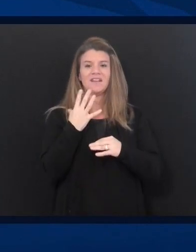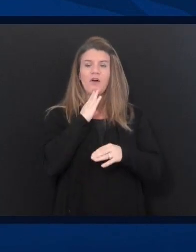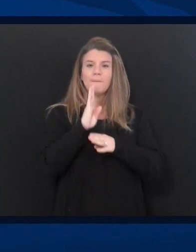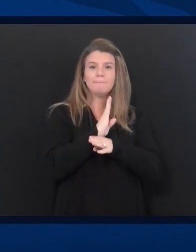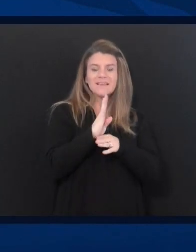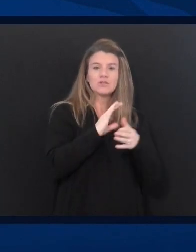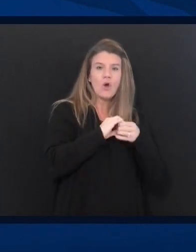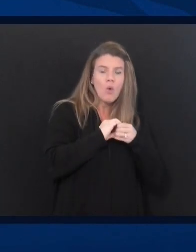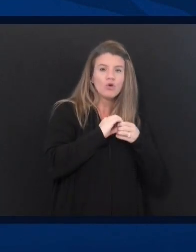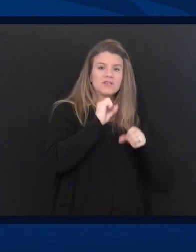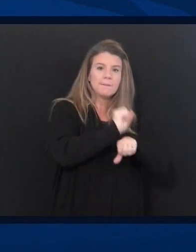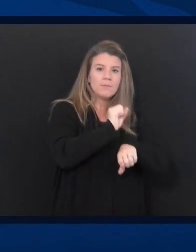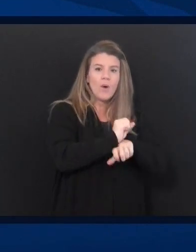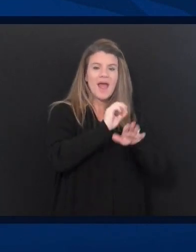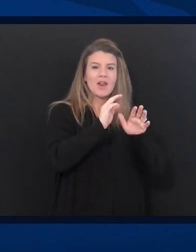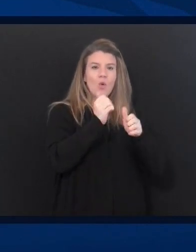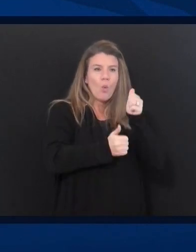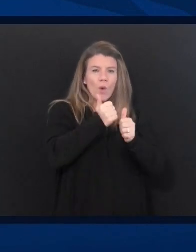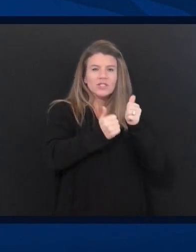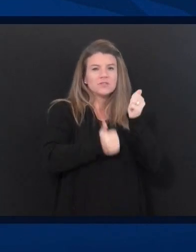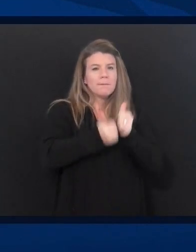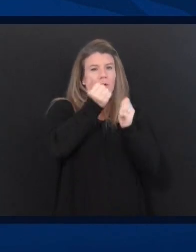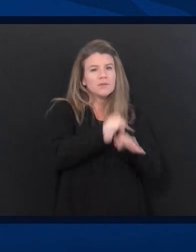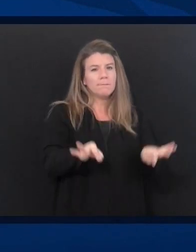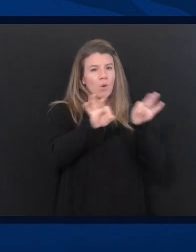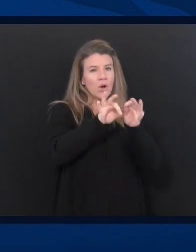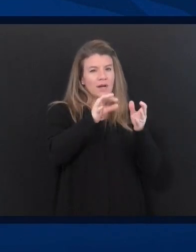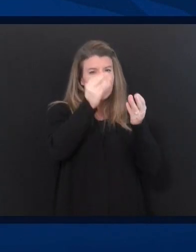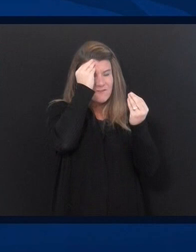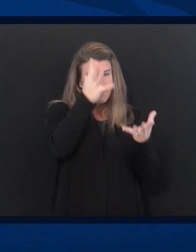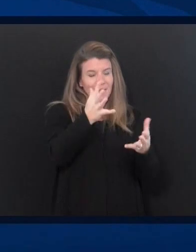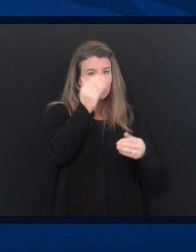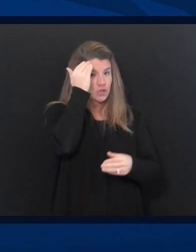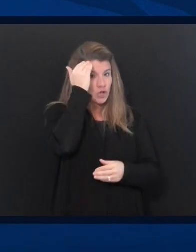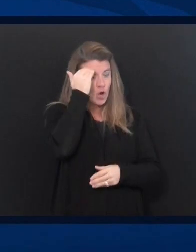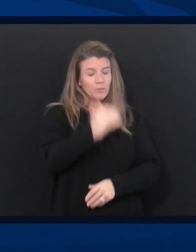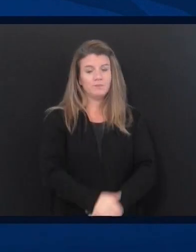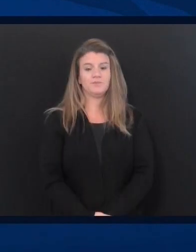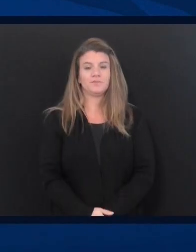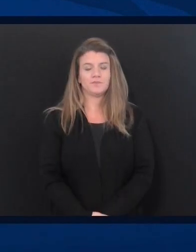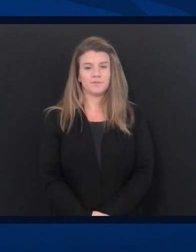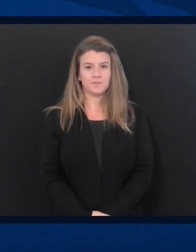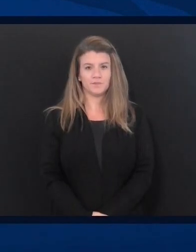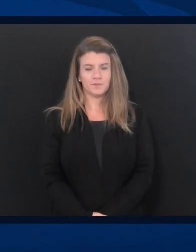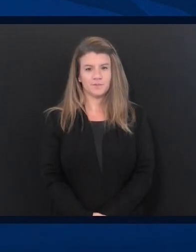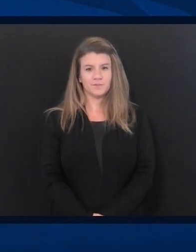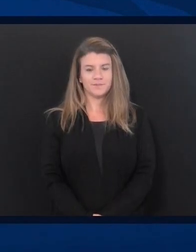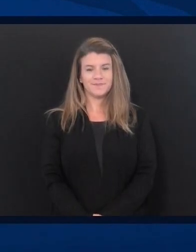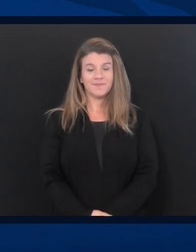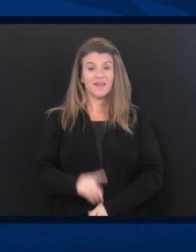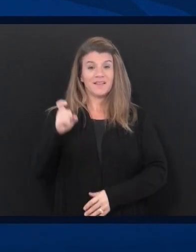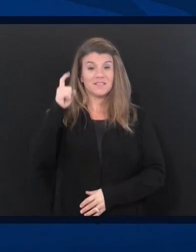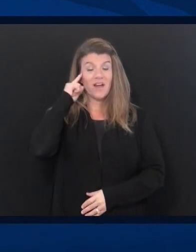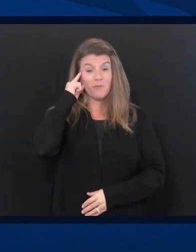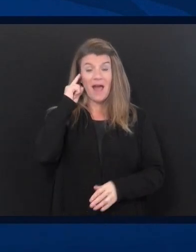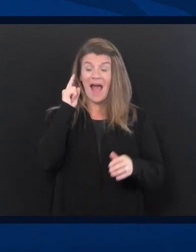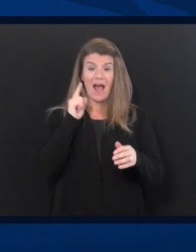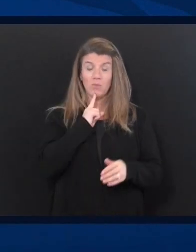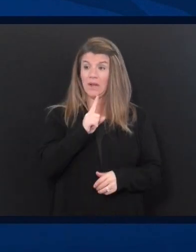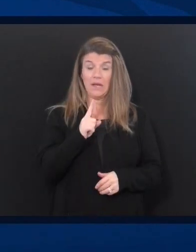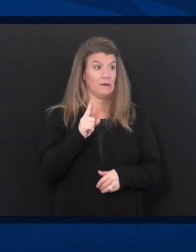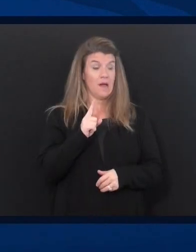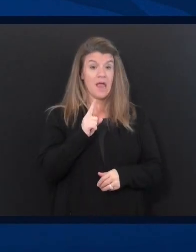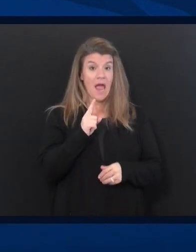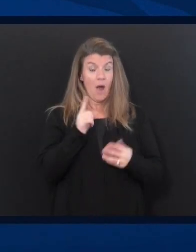need to be paying attention to. Thank you. Well, Charles, I hope first and foremost that they'll pay attention to